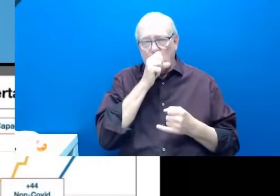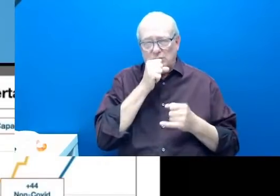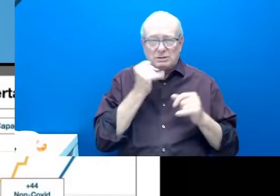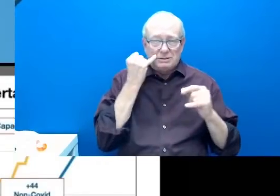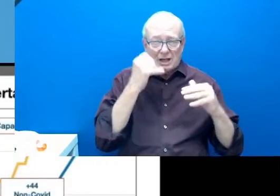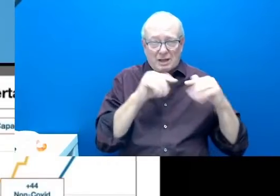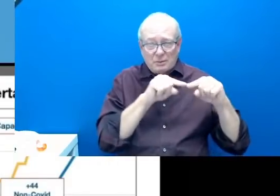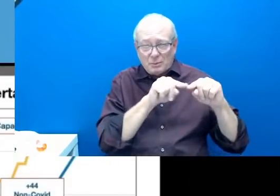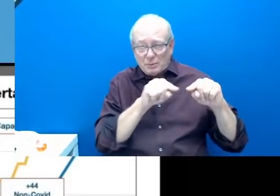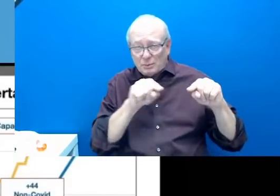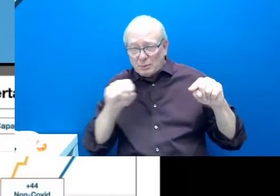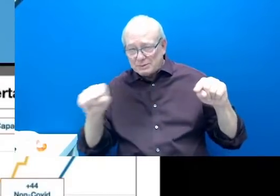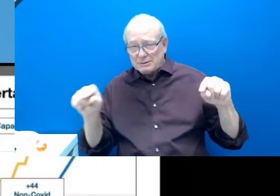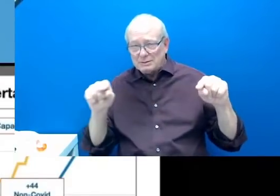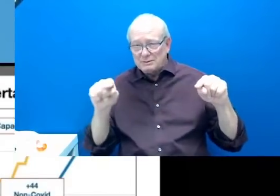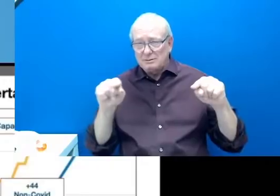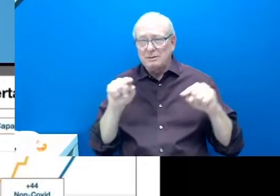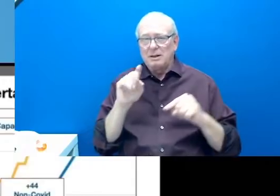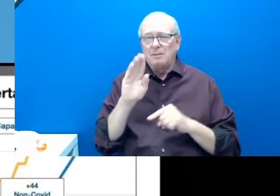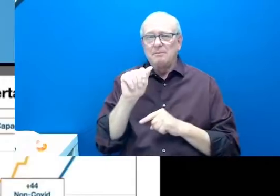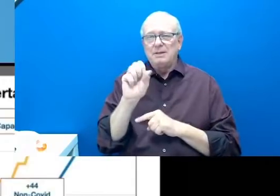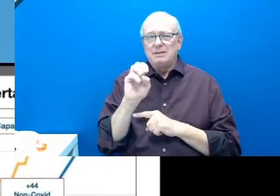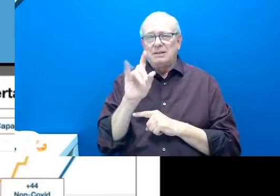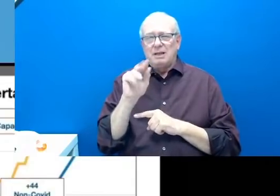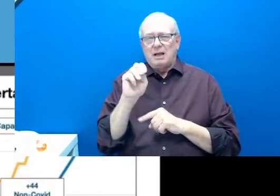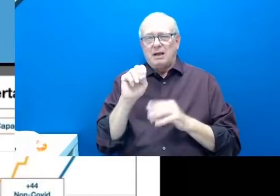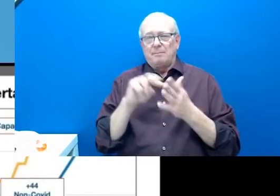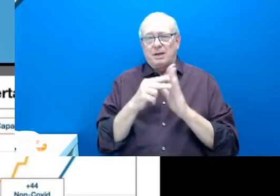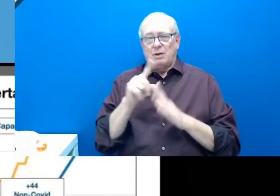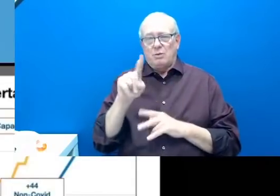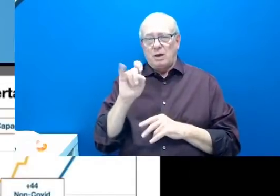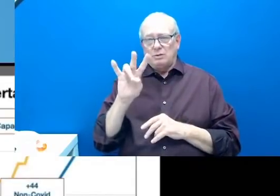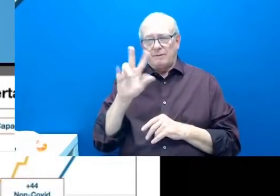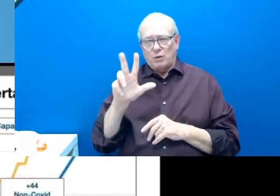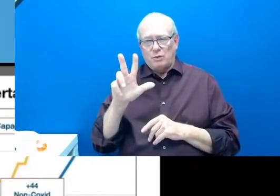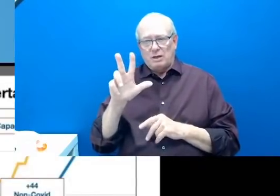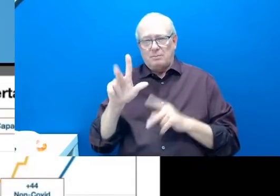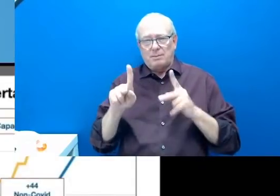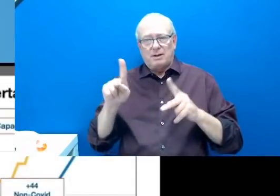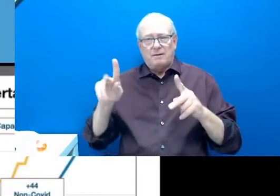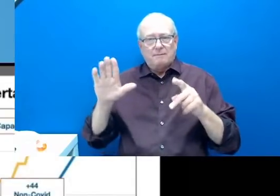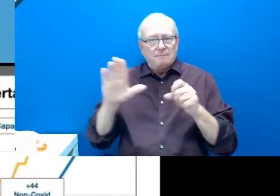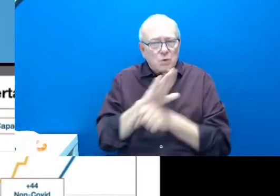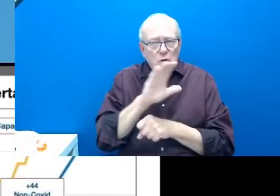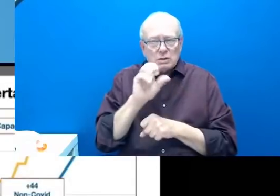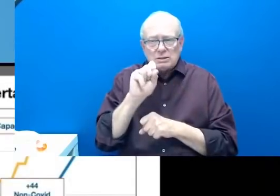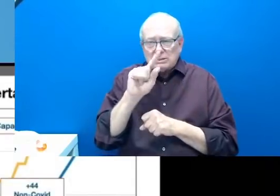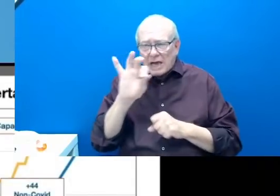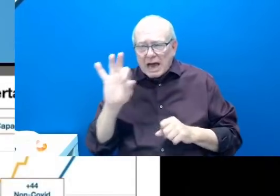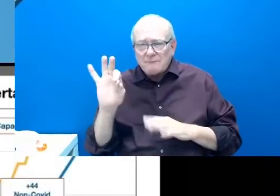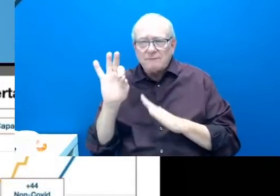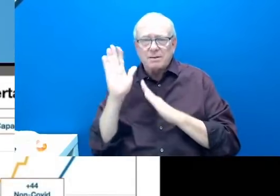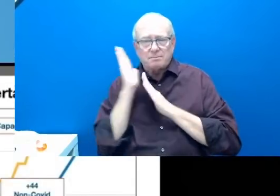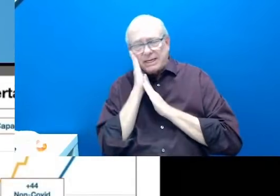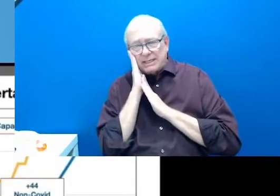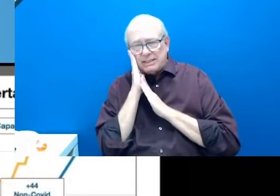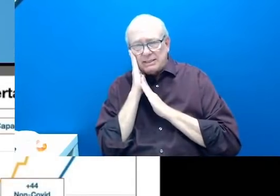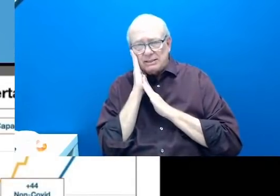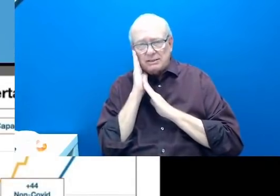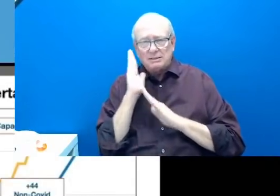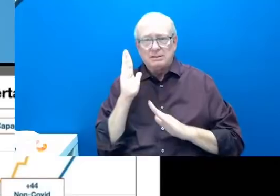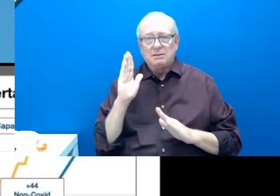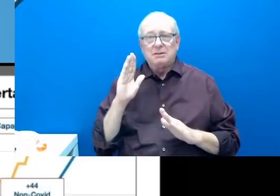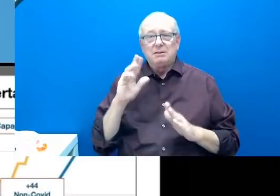ICU capacity, which is 173. So this is 173 fully staffed ICU beds, meaning they're staffed